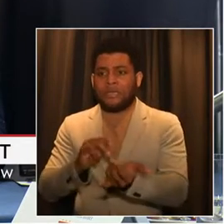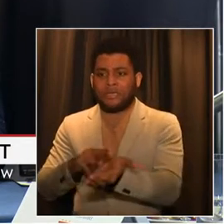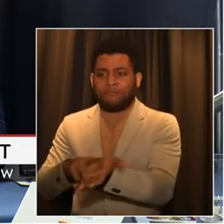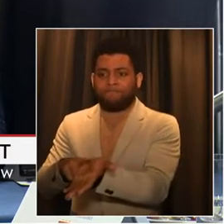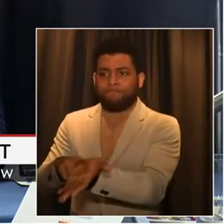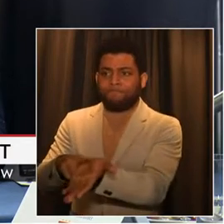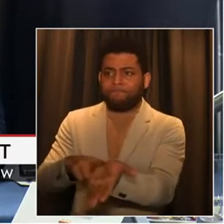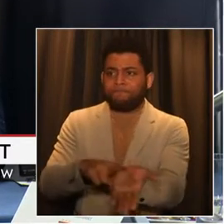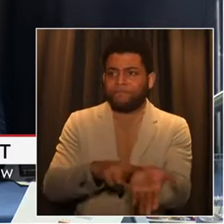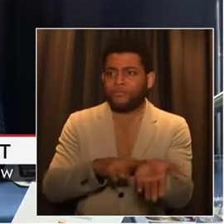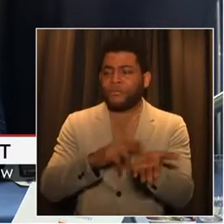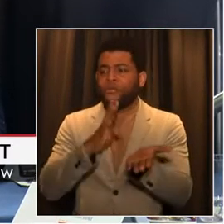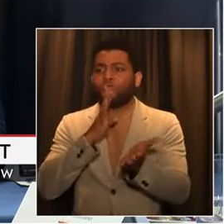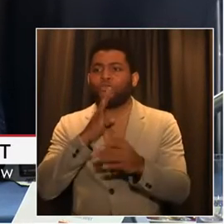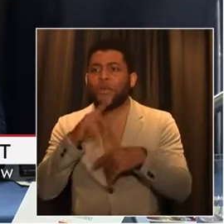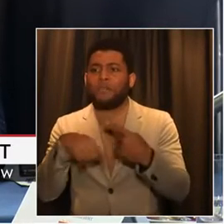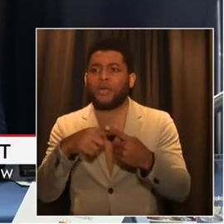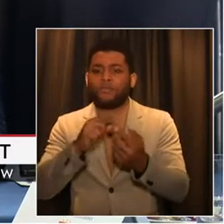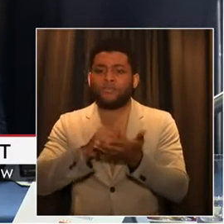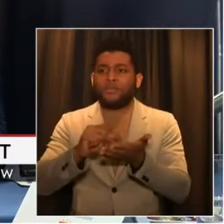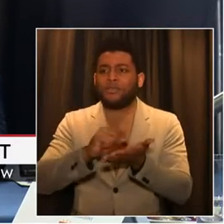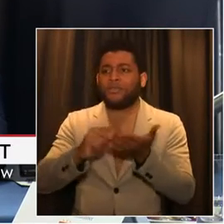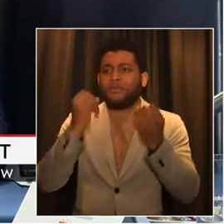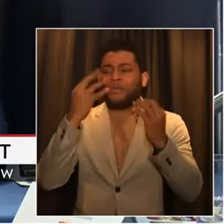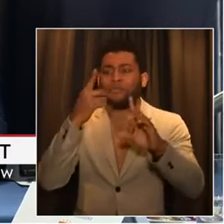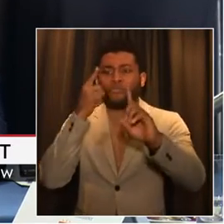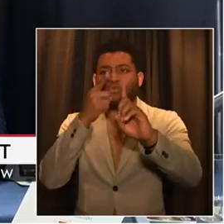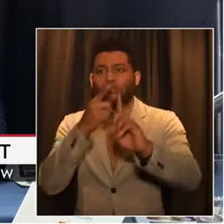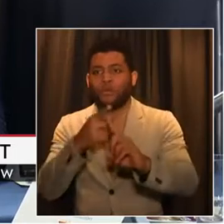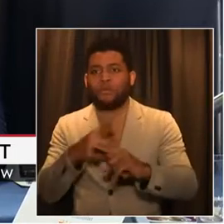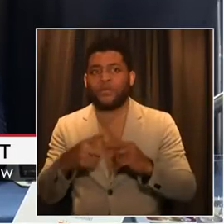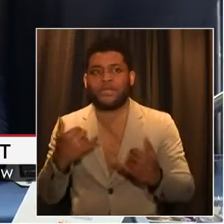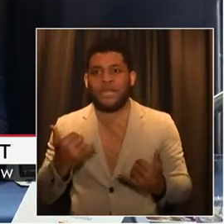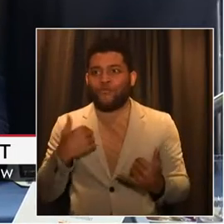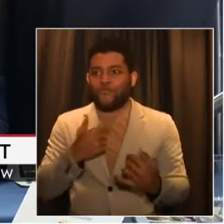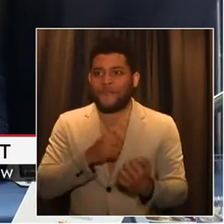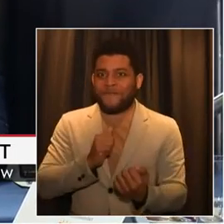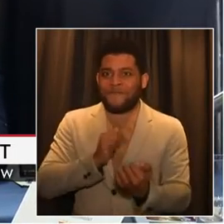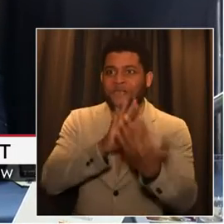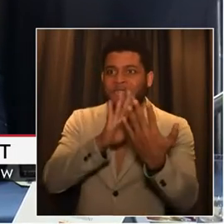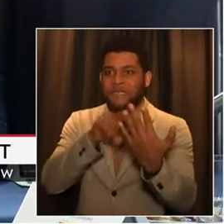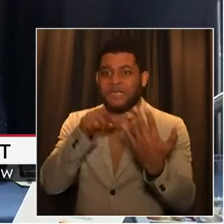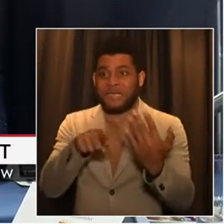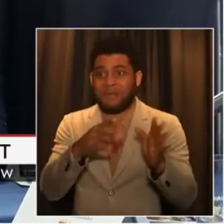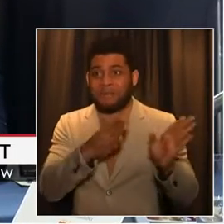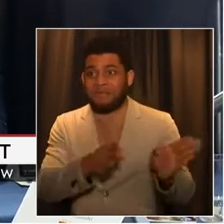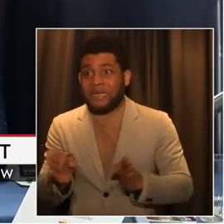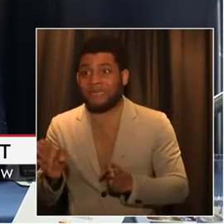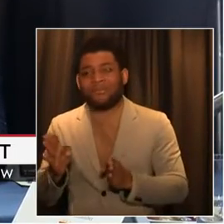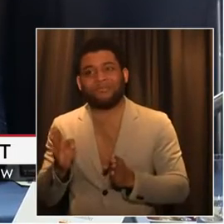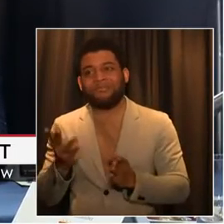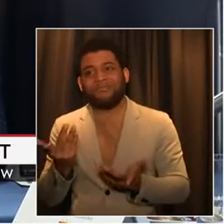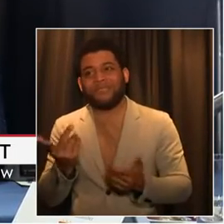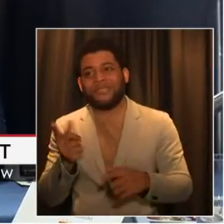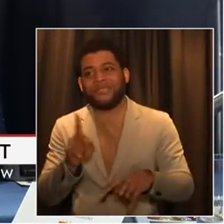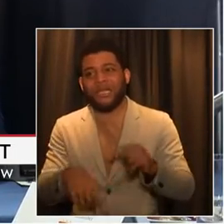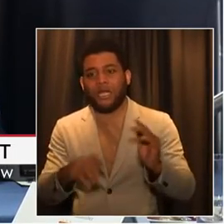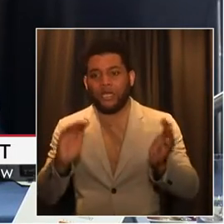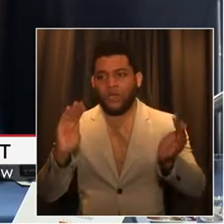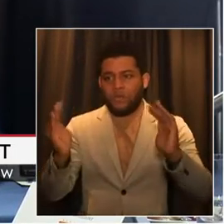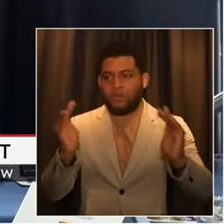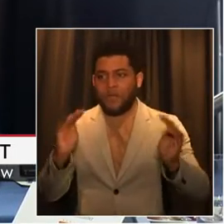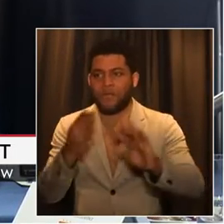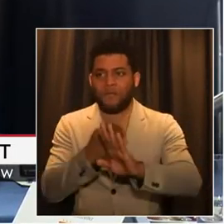about a lot of points. But as we sort of face this has to be a plan that doesn't look like past plans, because it's going to impact us for